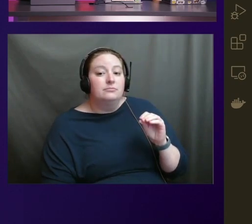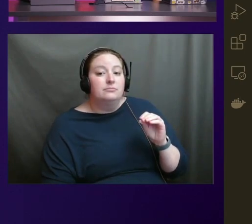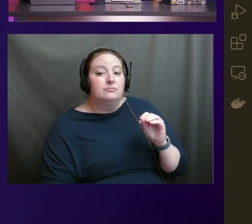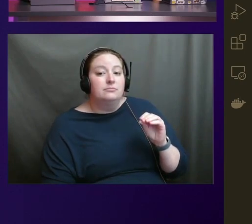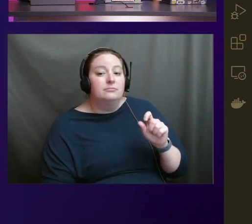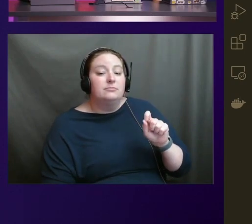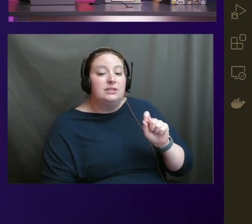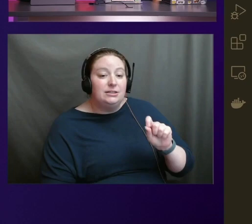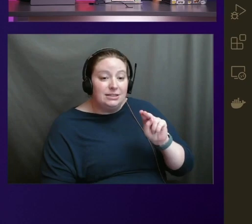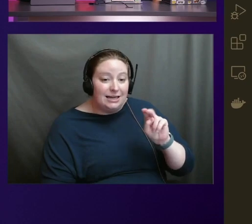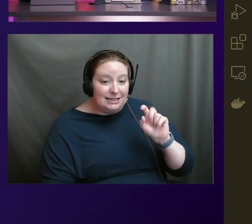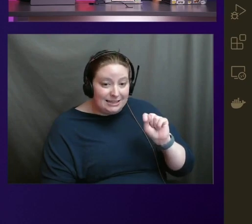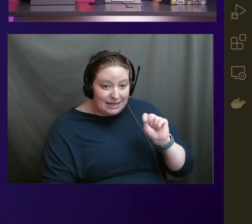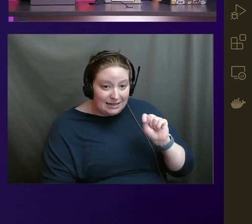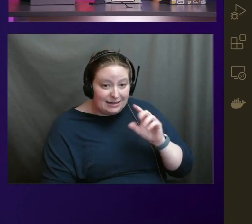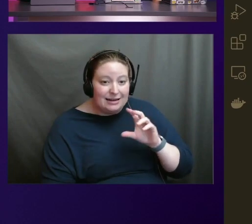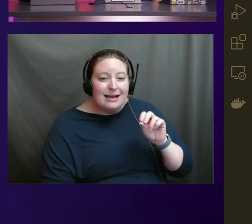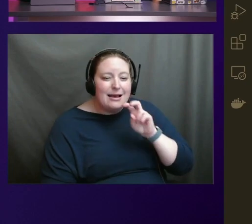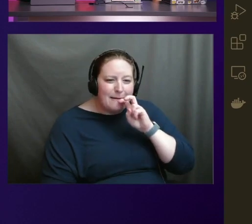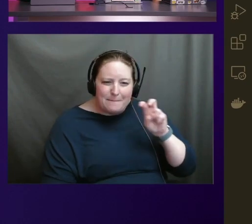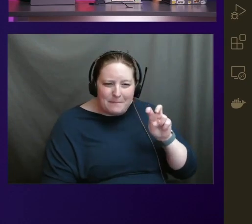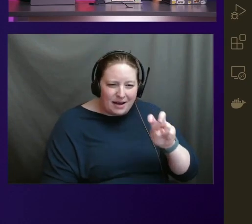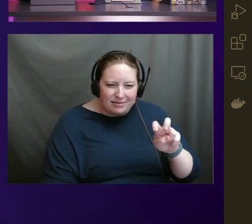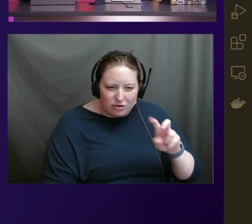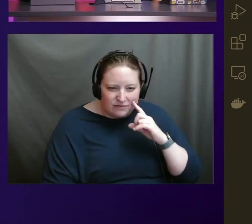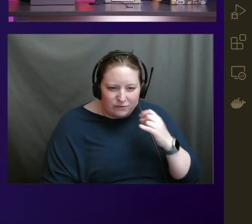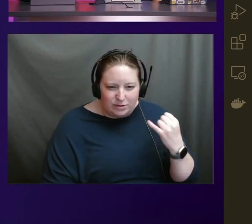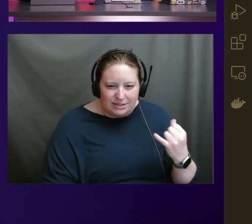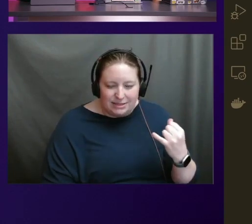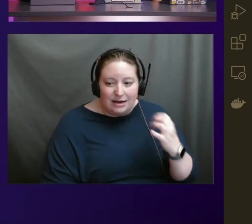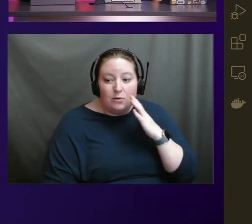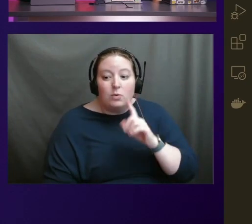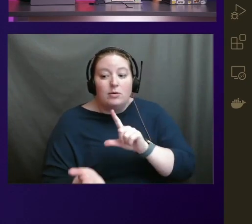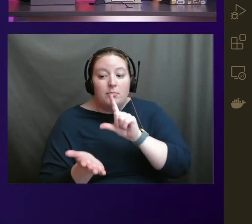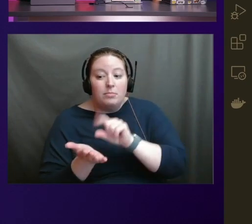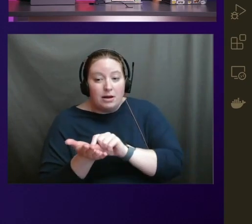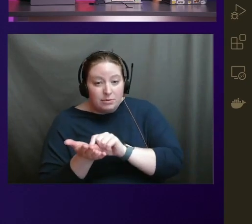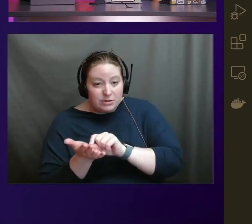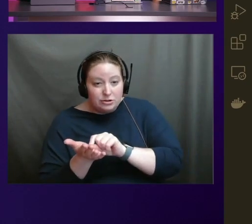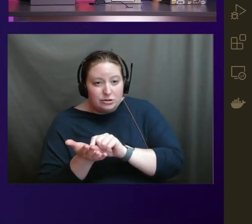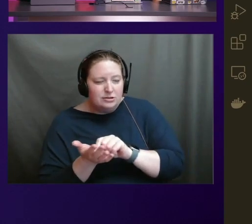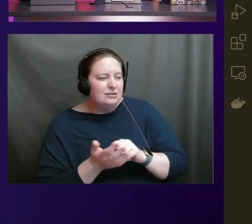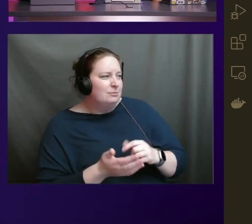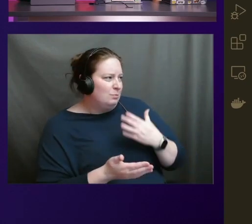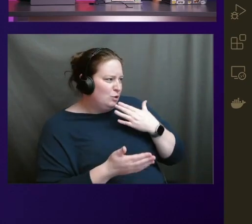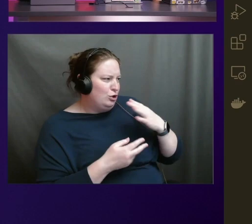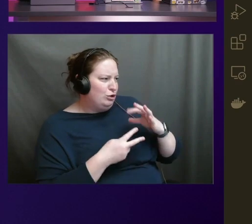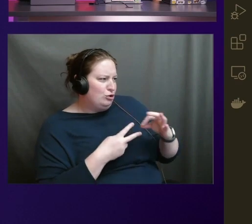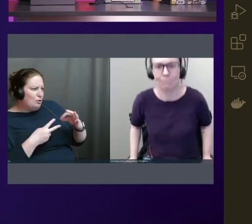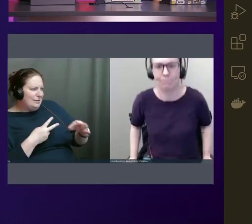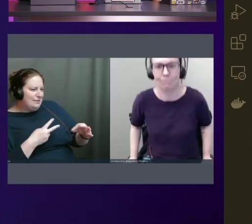.NET and Python today. So you'll do a publish. Solid choices. To,